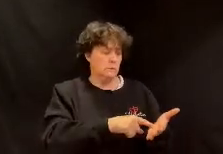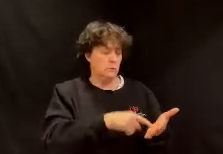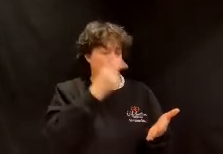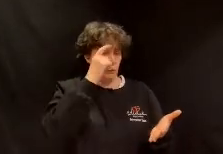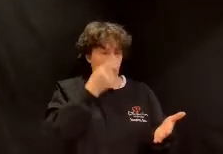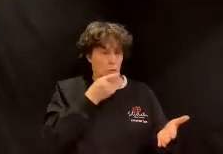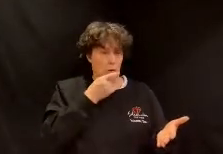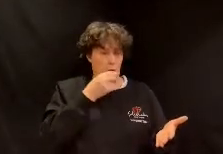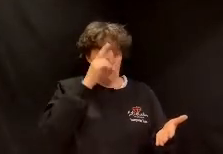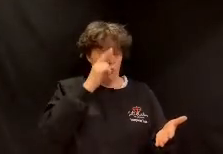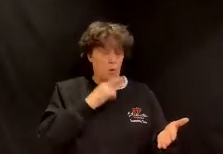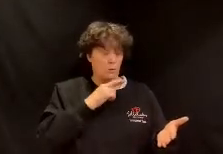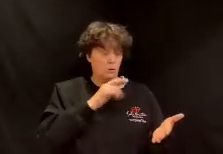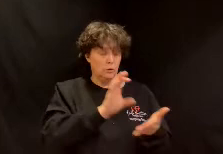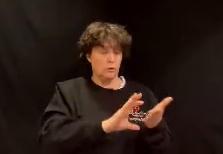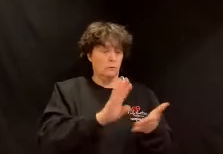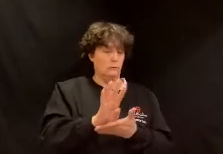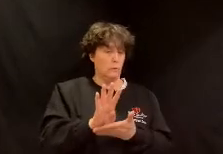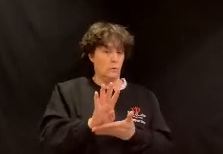Romans chapter 4.